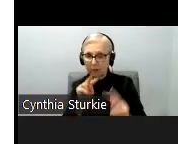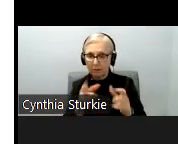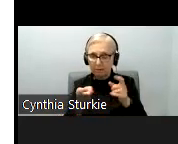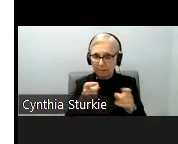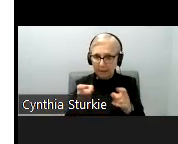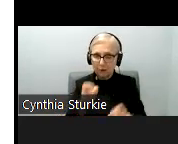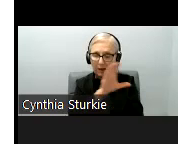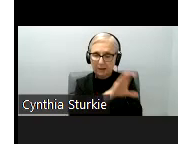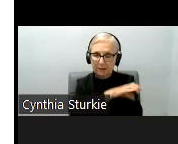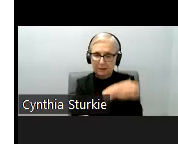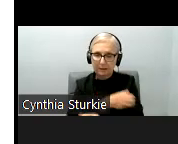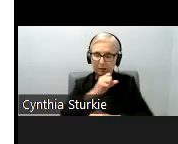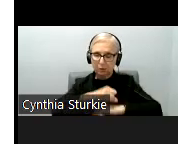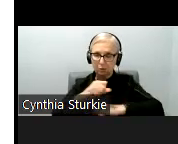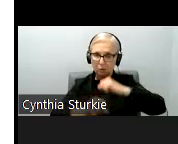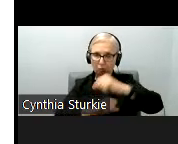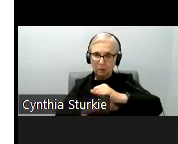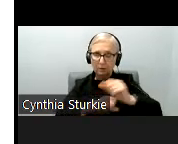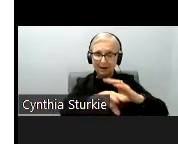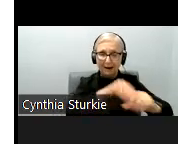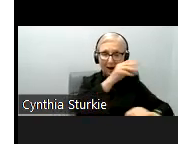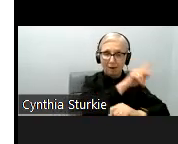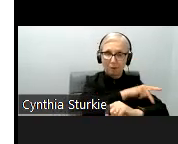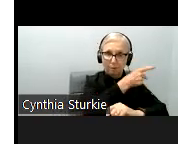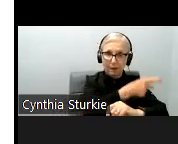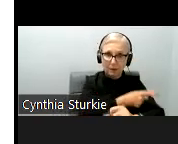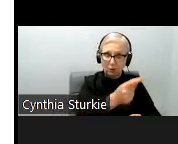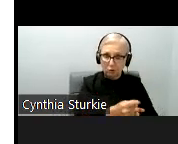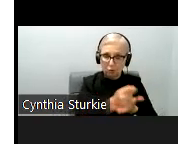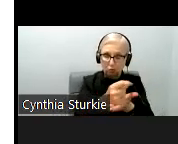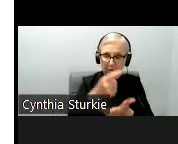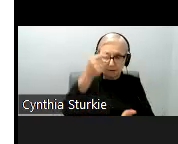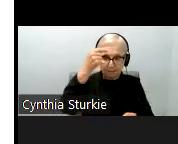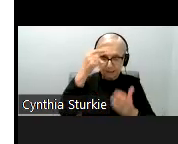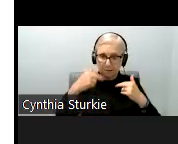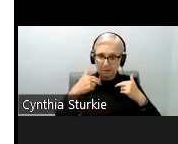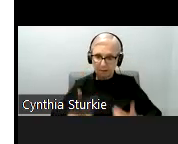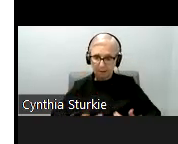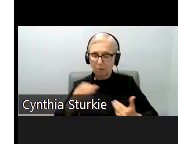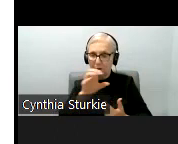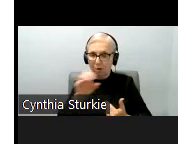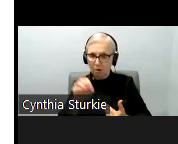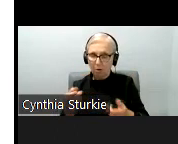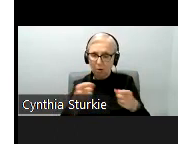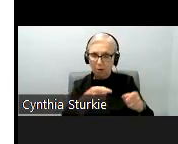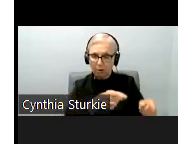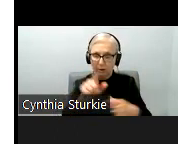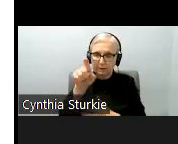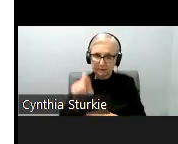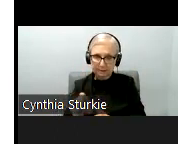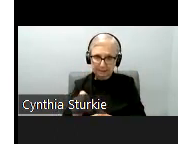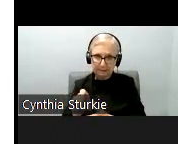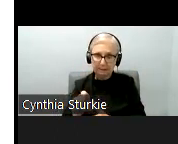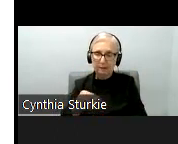clinical structure in an outpatient setting to treat mental health, substance use, or co-occurring needs, in addition to